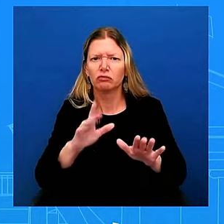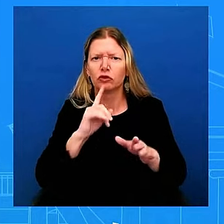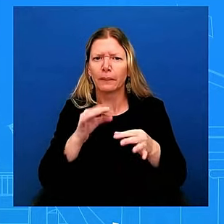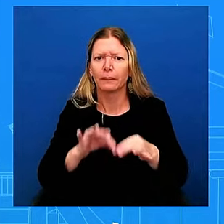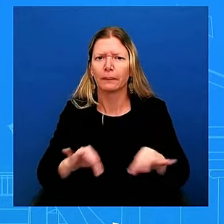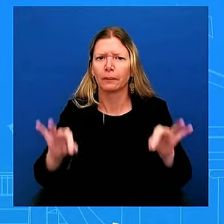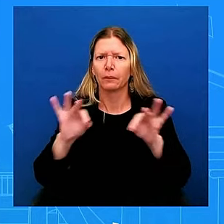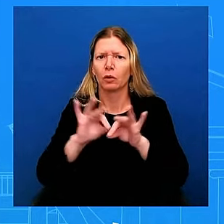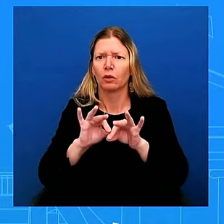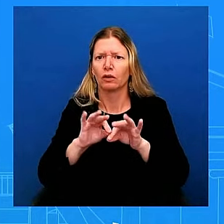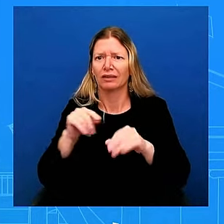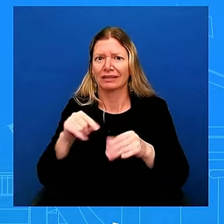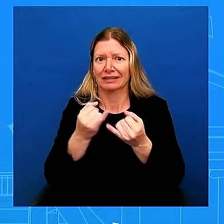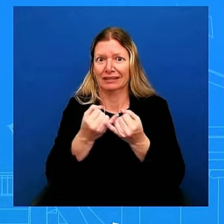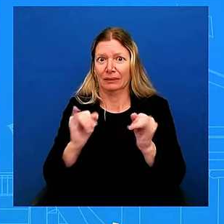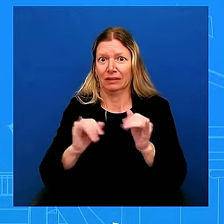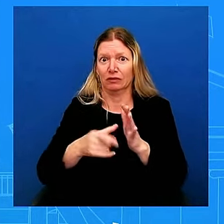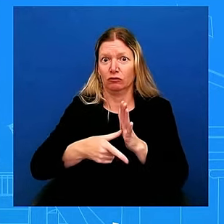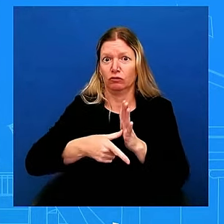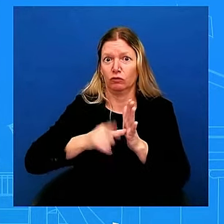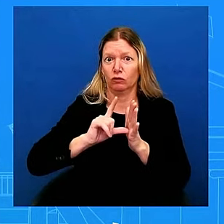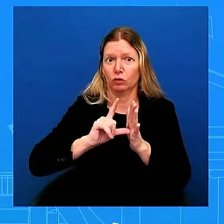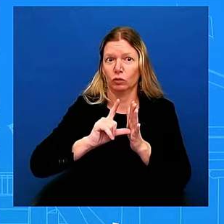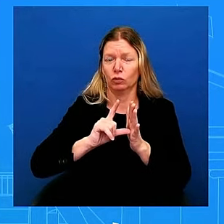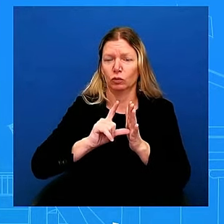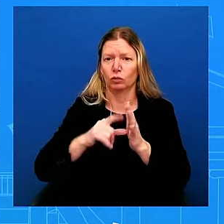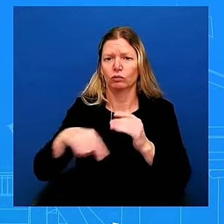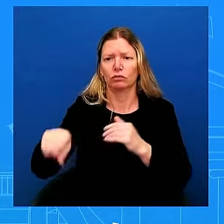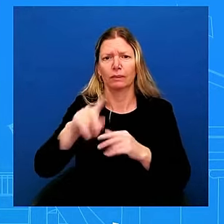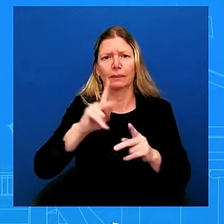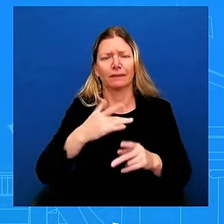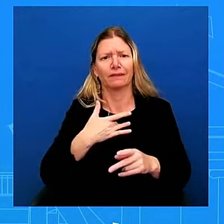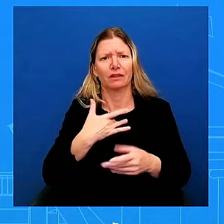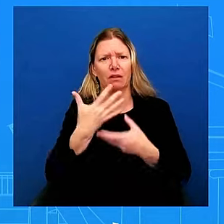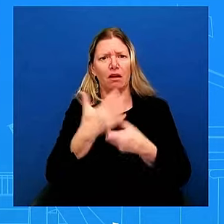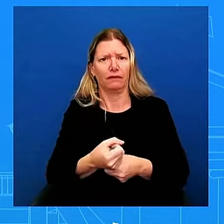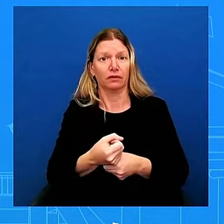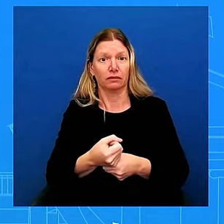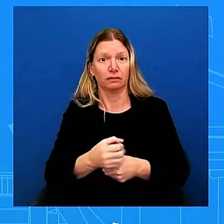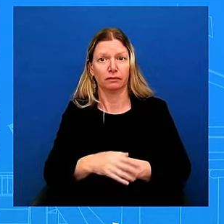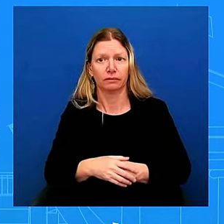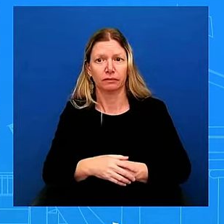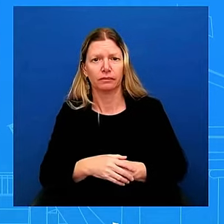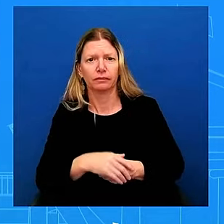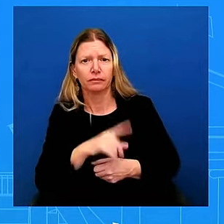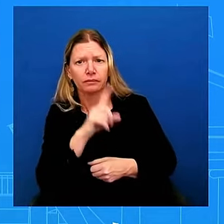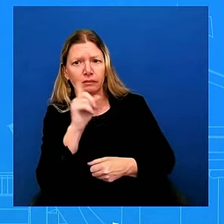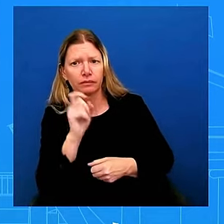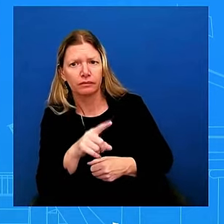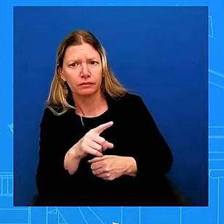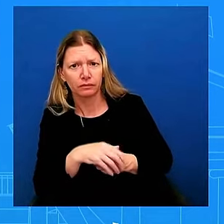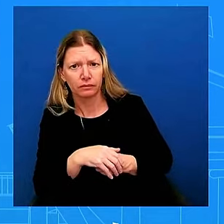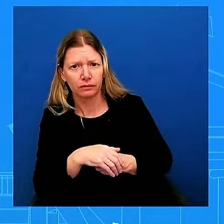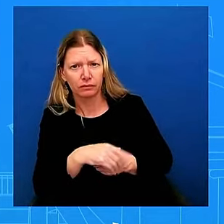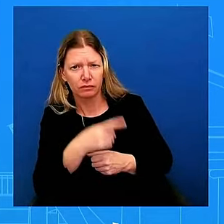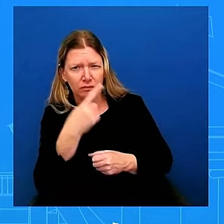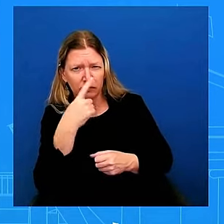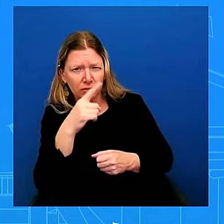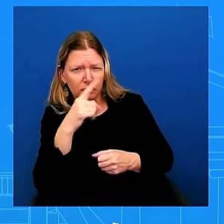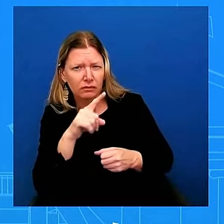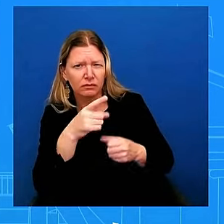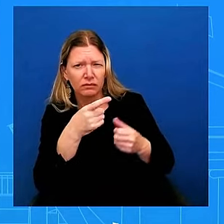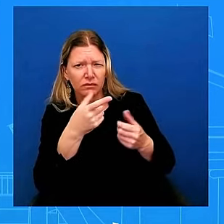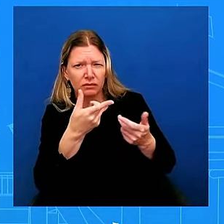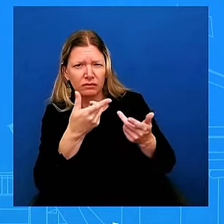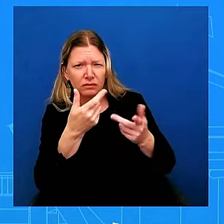the confidence of the people. Thanks. Secretary, can you give us any details at all about what areas this review will be looking